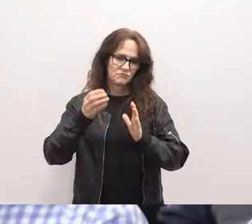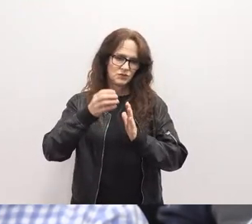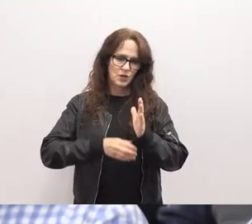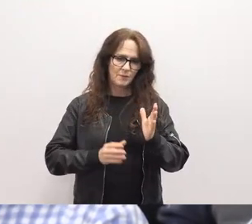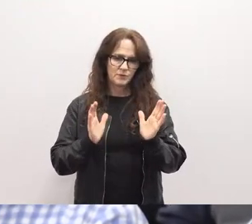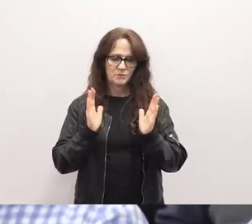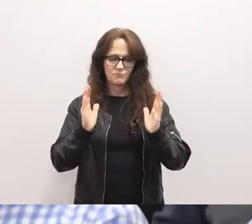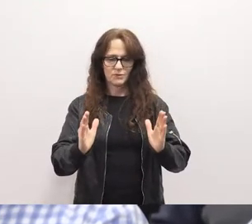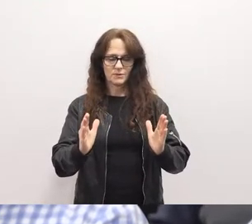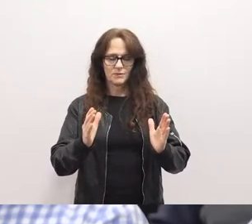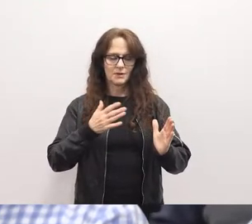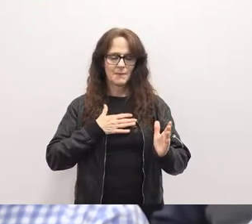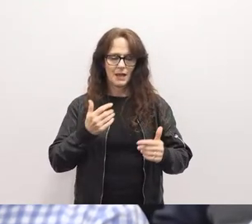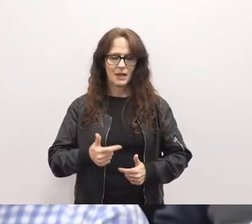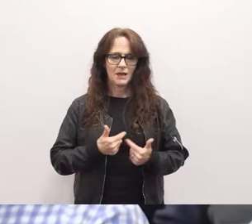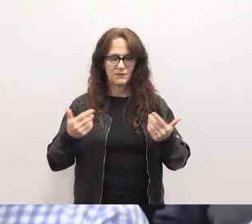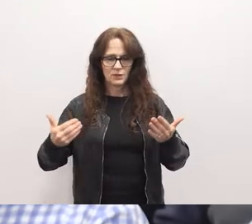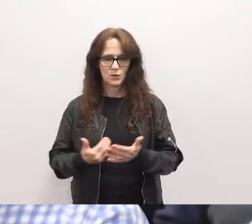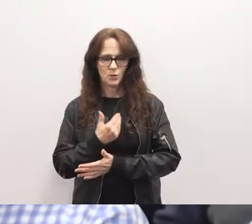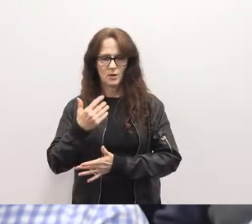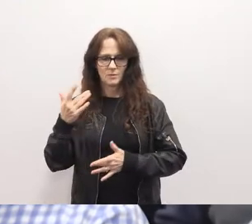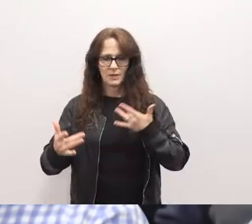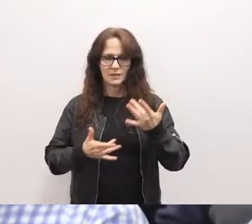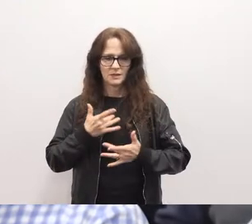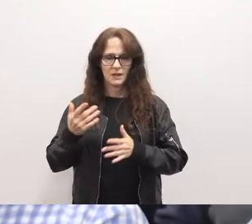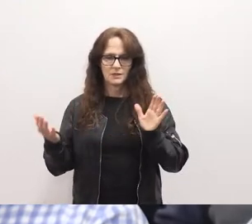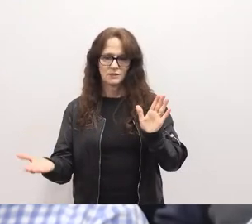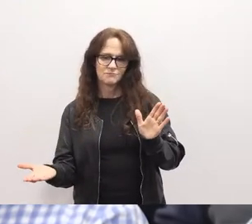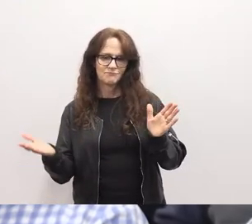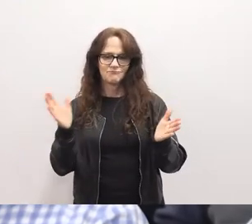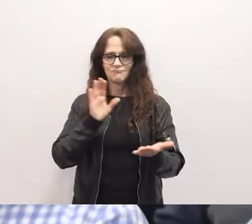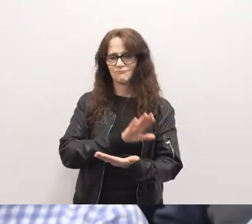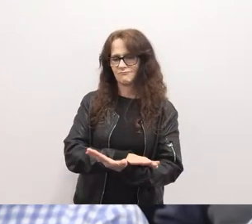it's time for a new chapter, and I'm excited to turn the page.